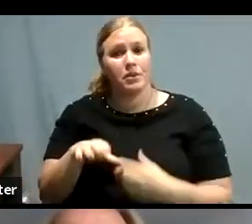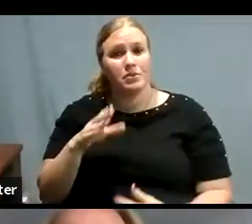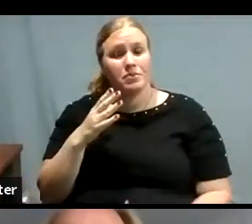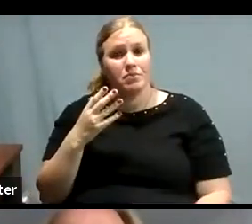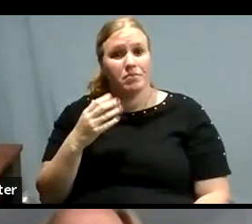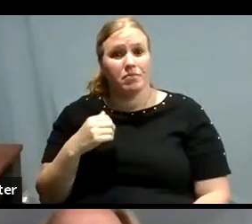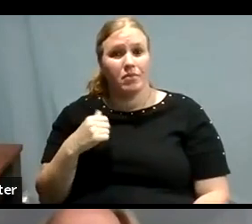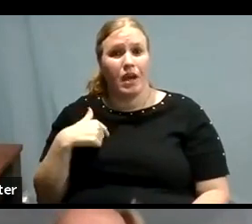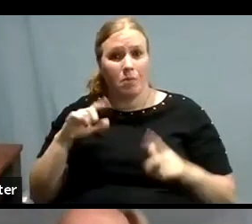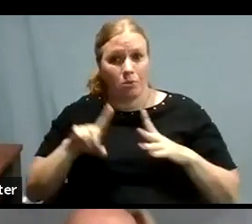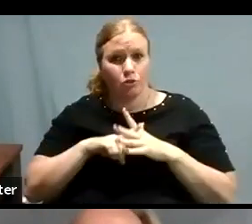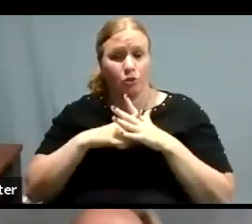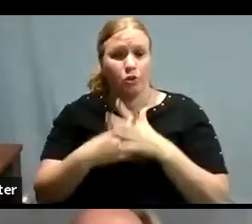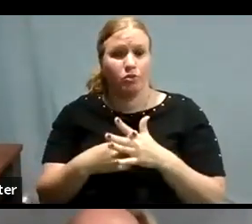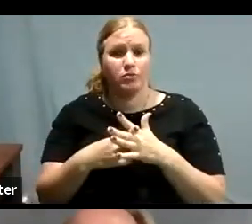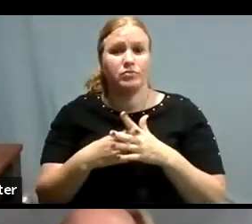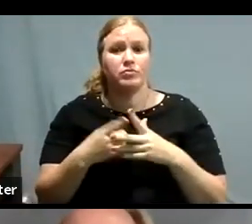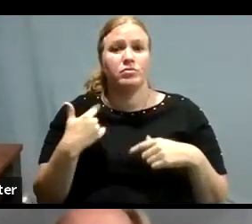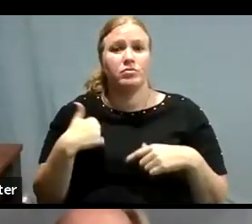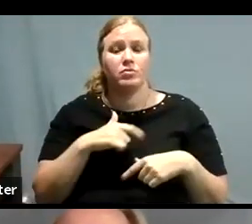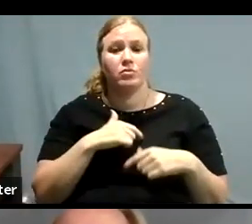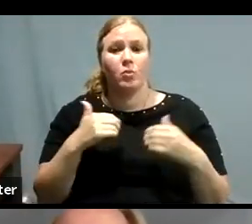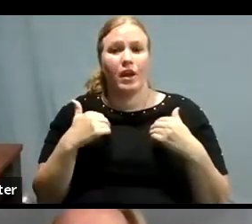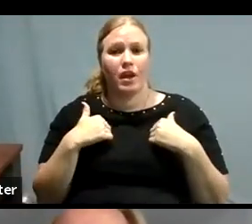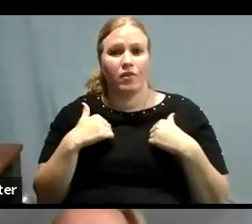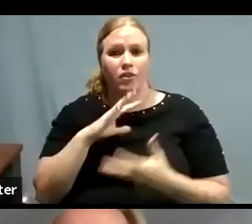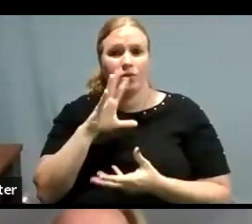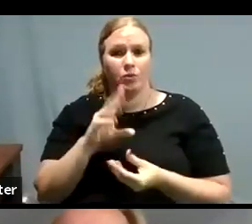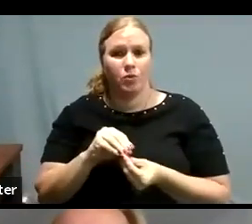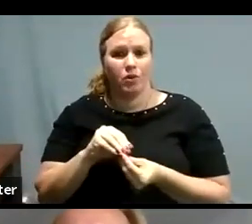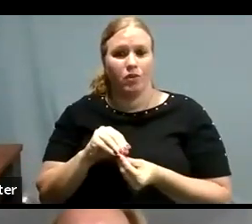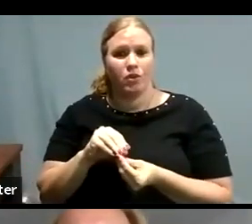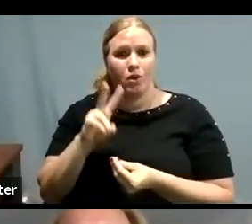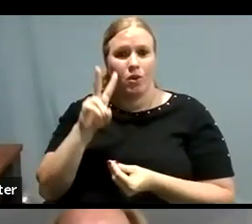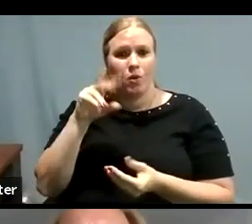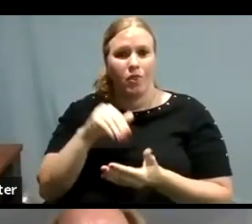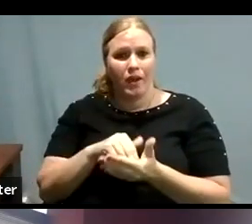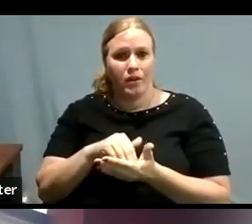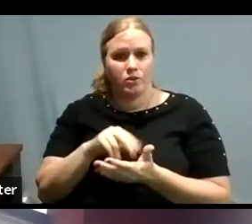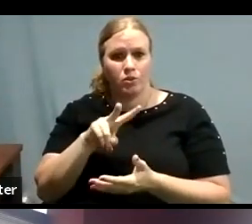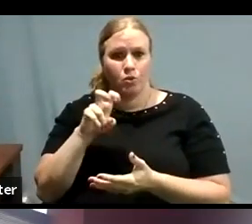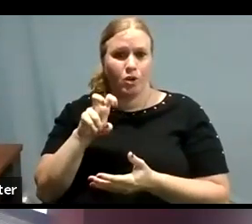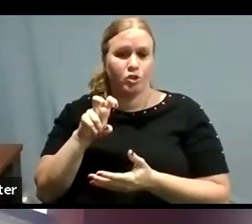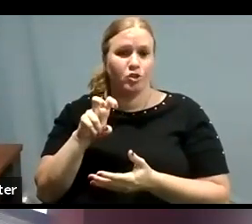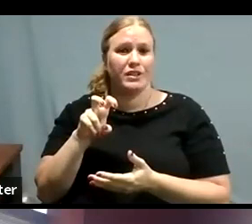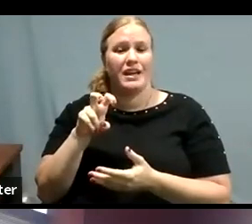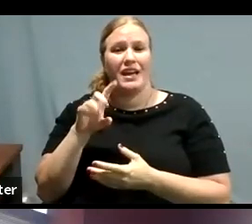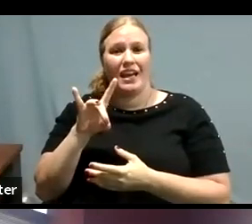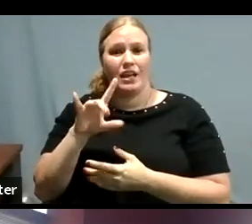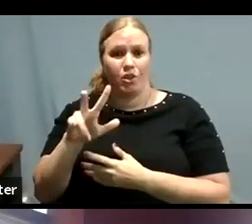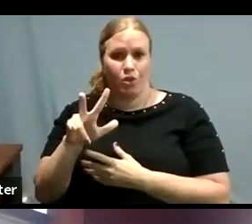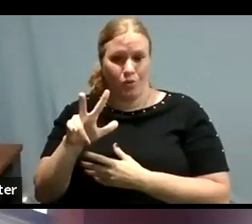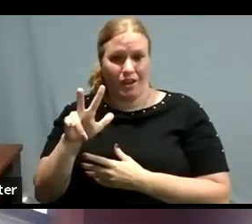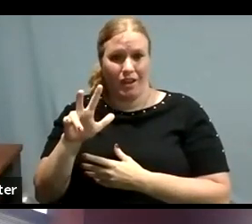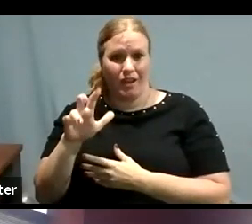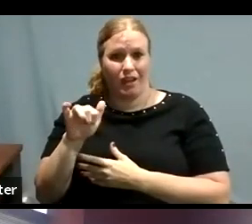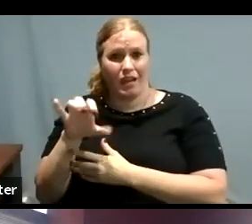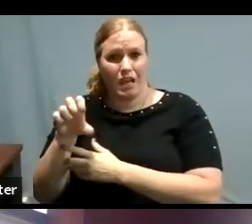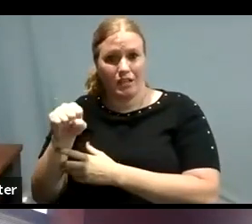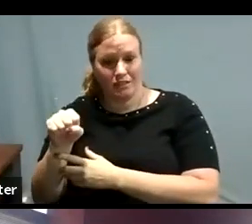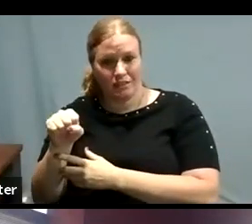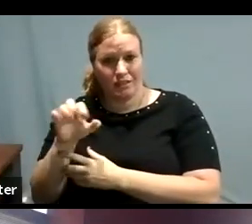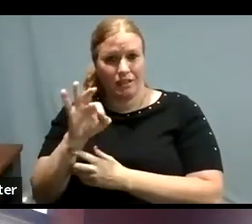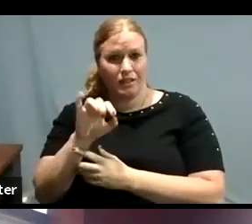I'm going to dive in. So we have a total of 2,283 cases with